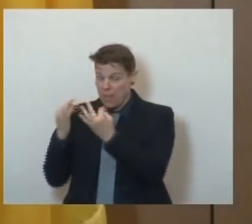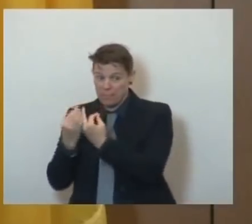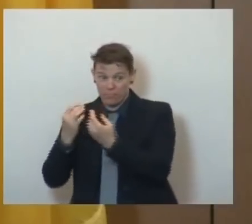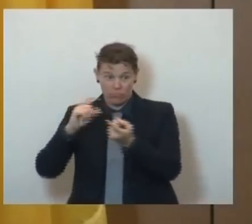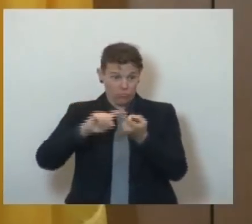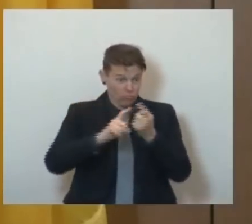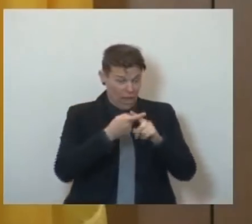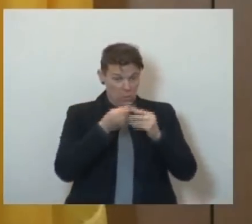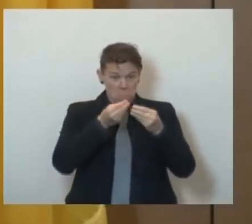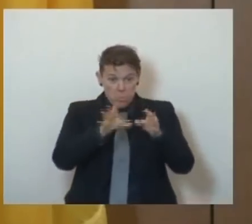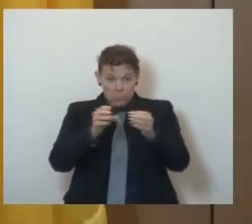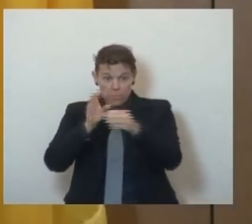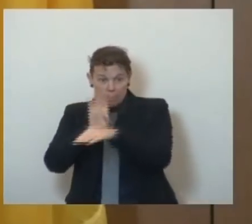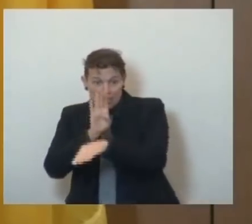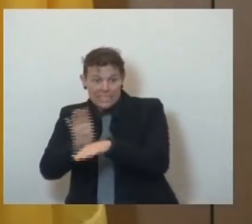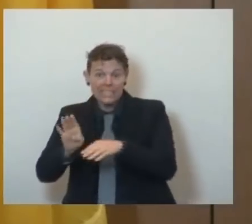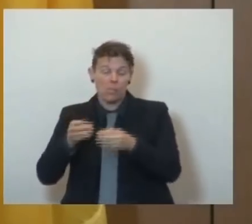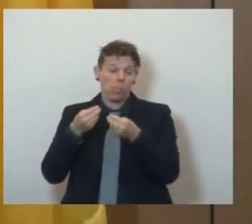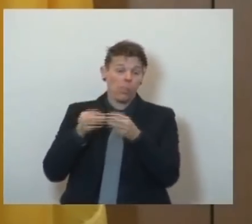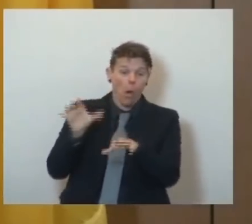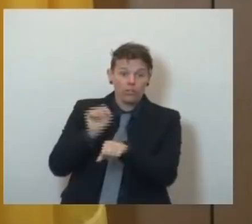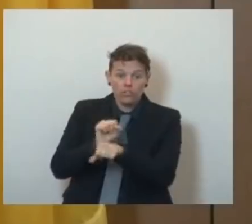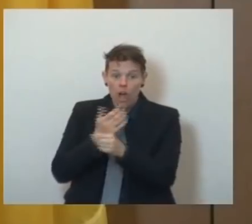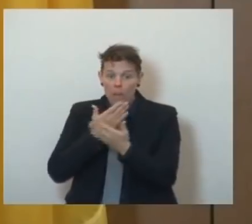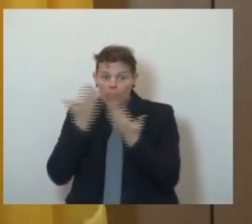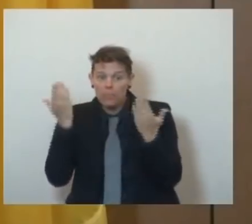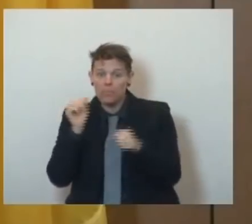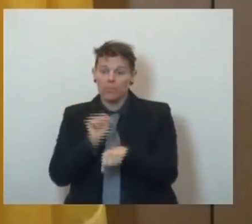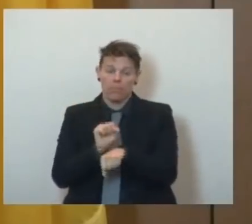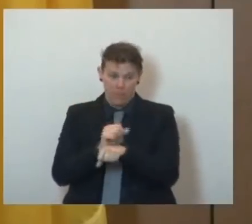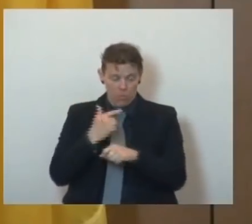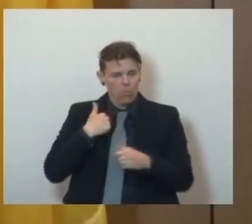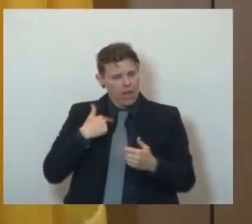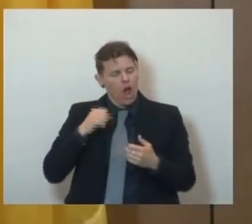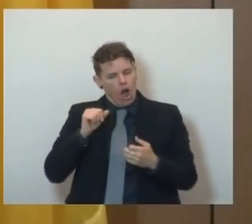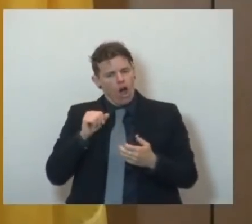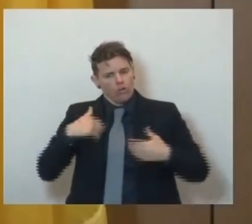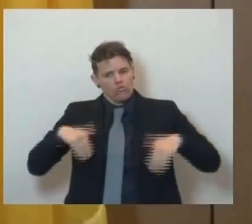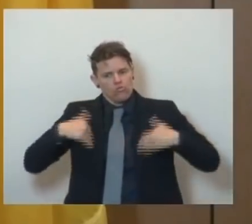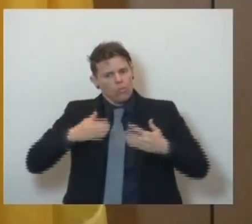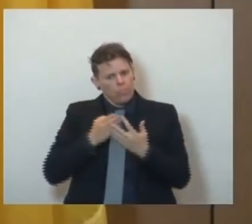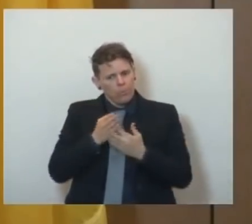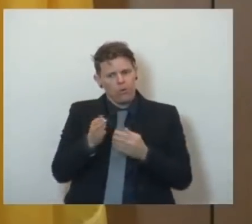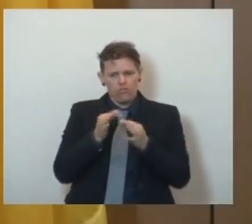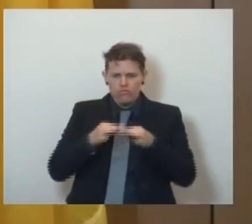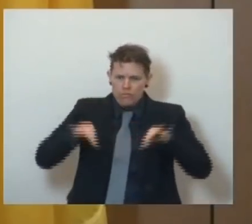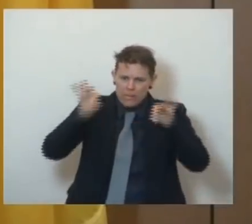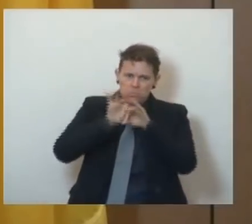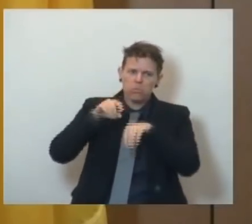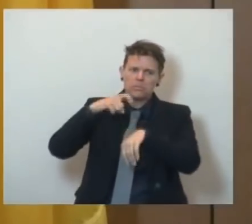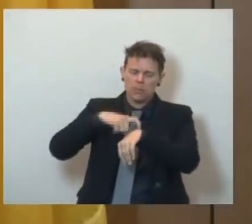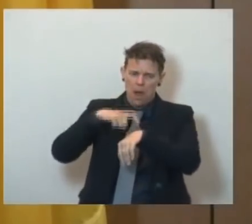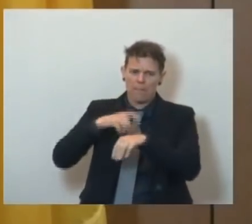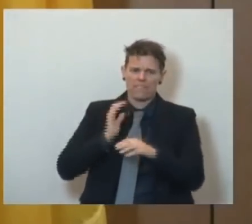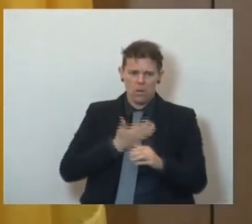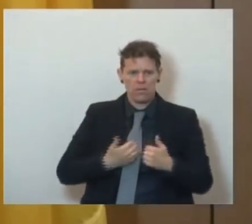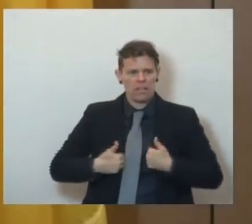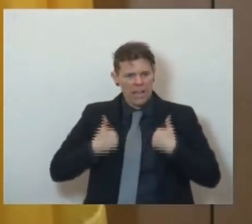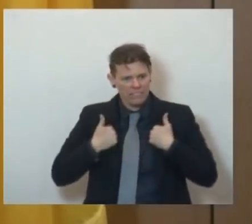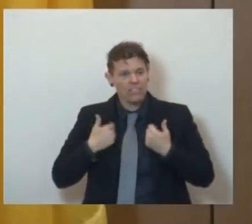are at a critical phase in this country. Right? All the national reports are showing that with the increases to unemployment, we're